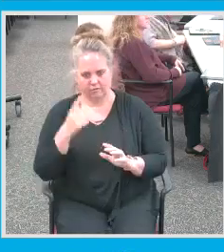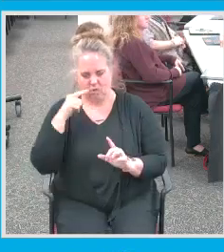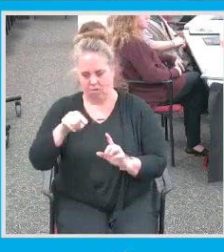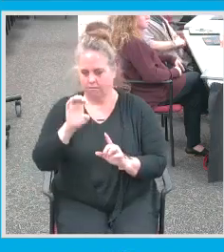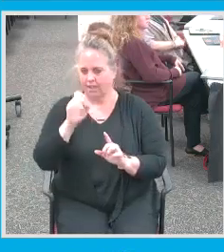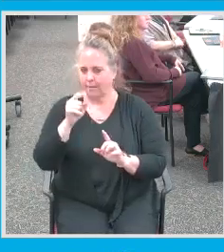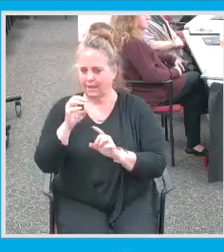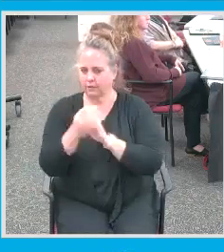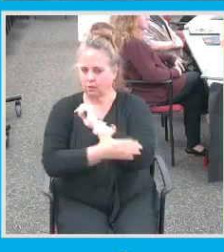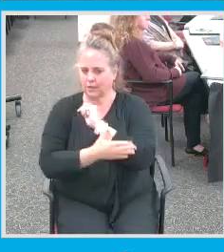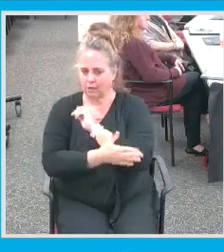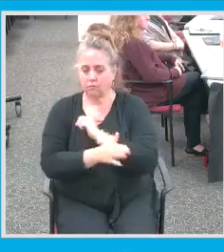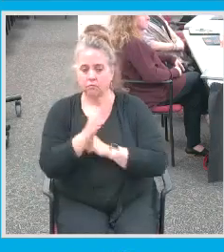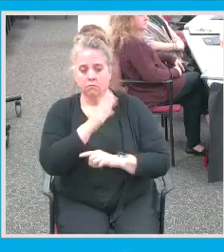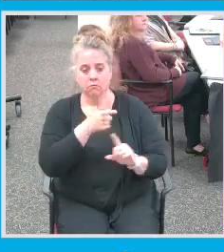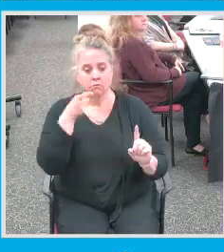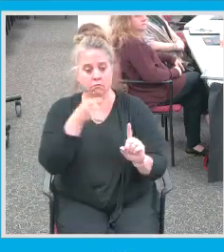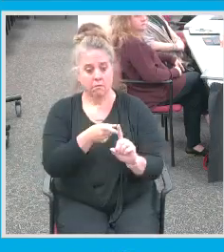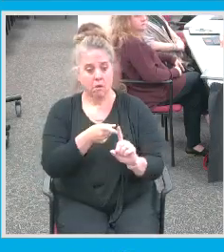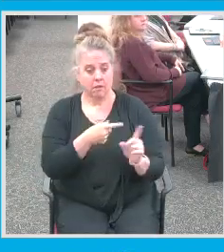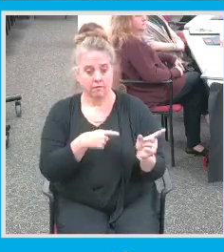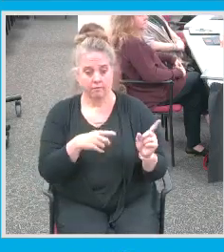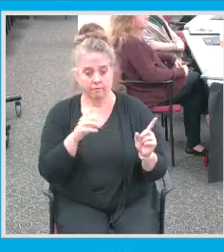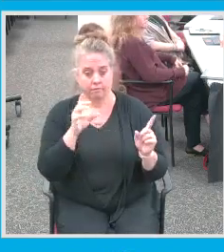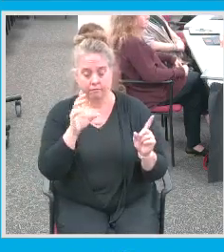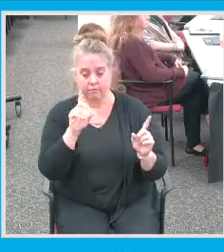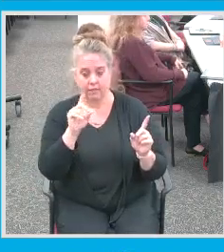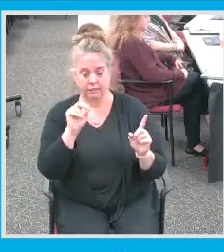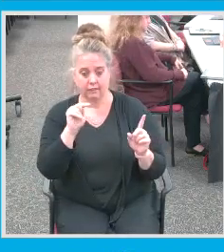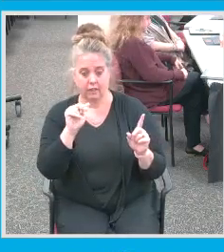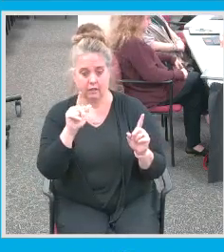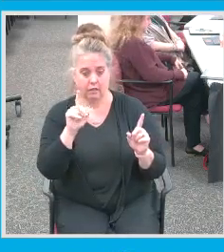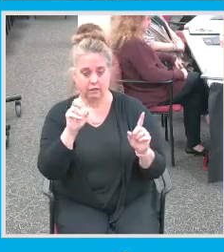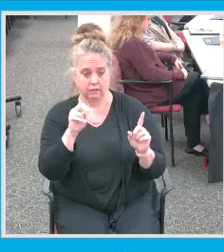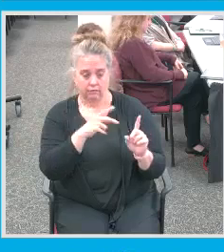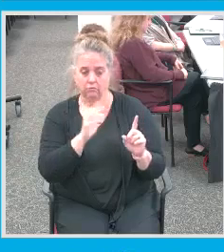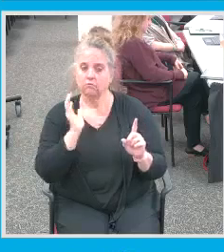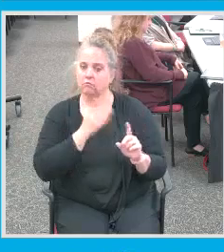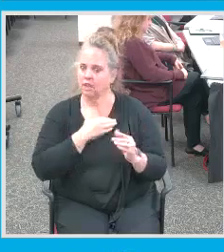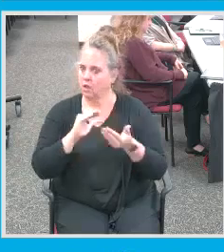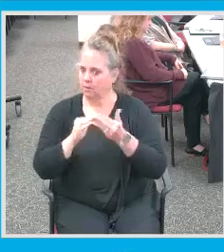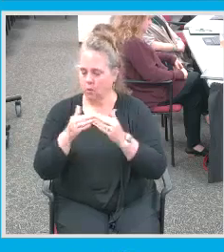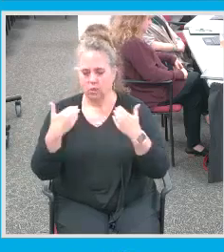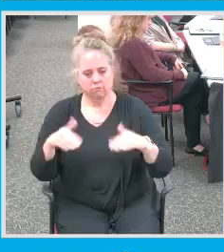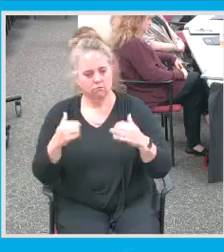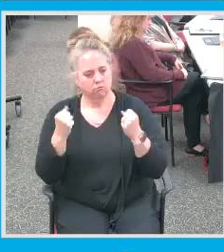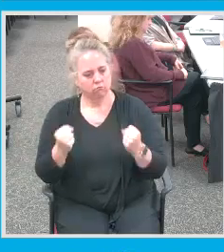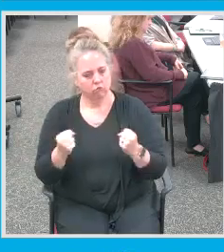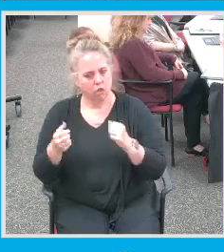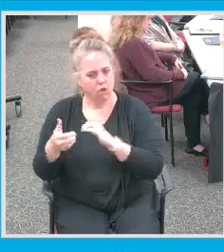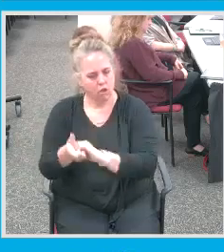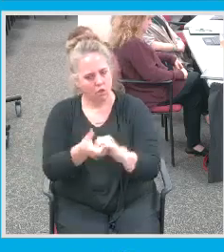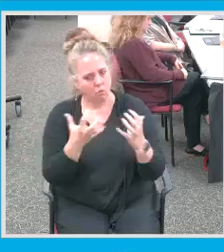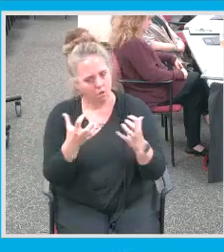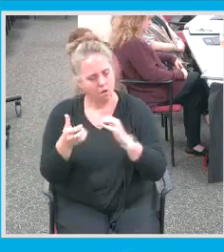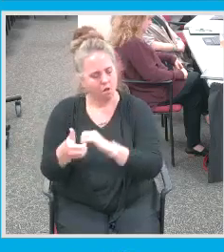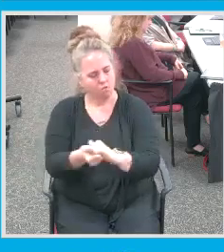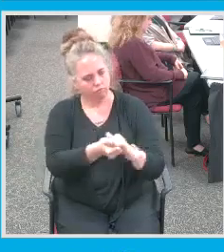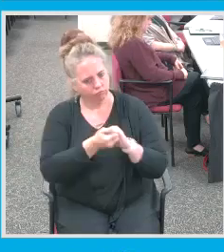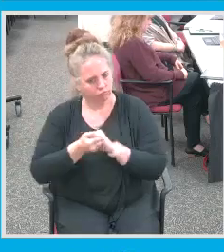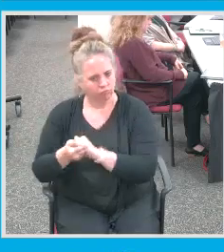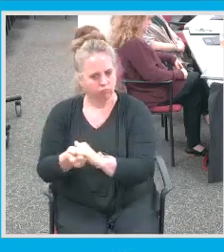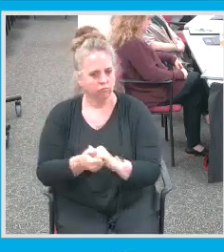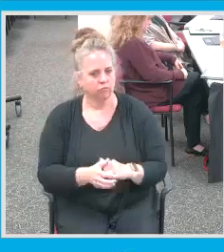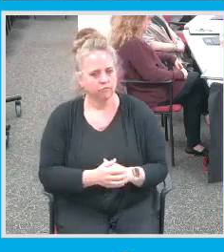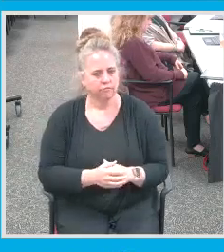Councilman Donaldson, is that our community wants to work together on things, and so I think that's really beautiful and why we're seeing some success with youth, and is also